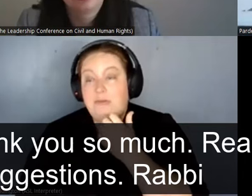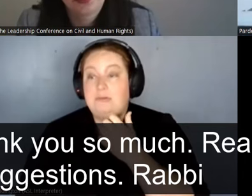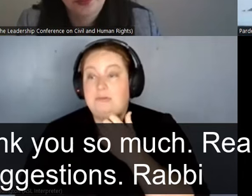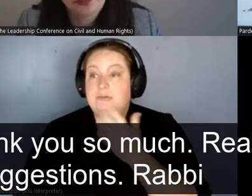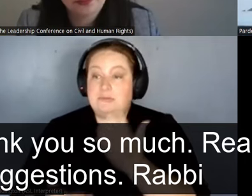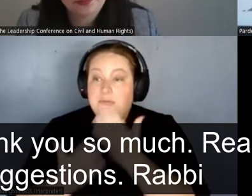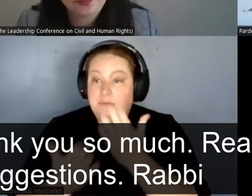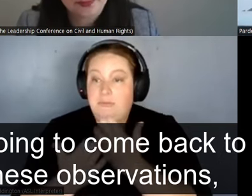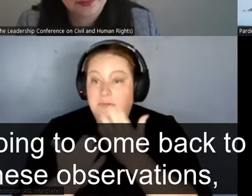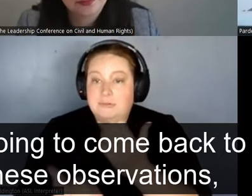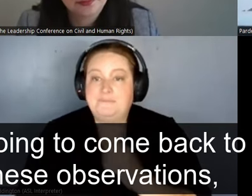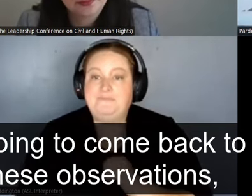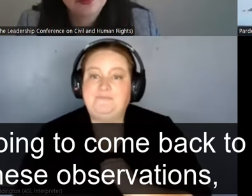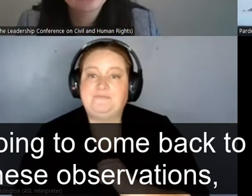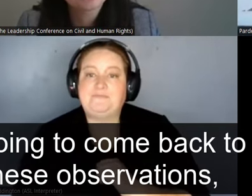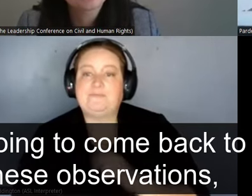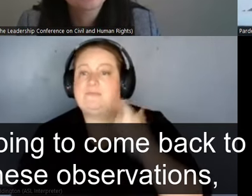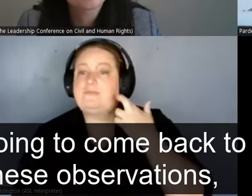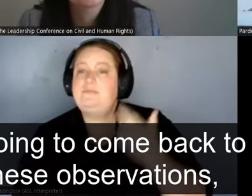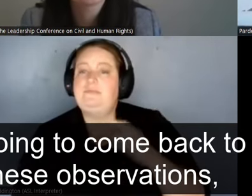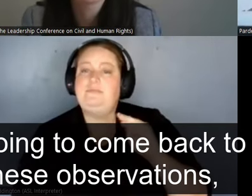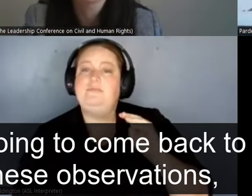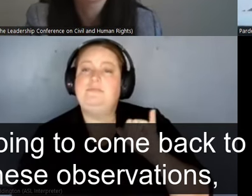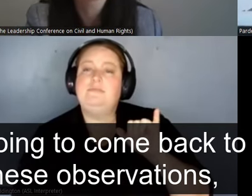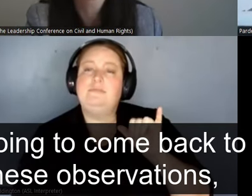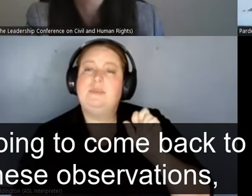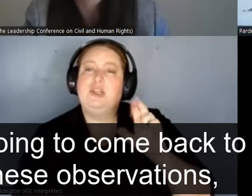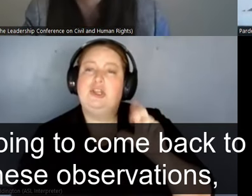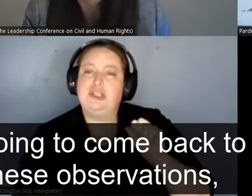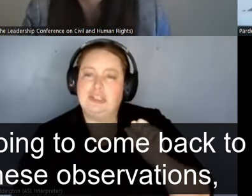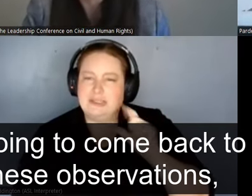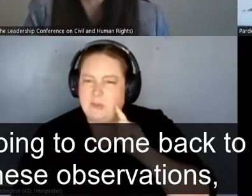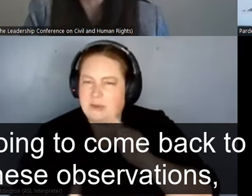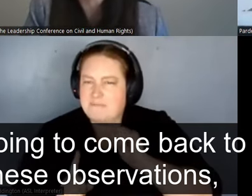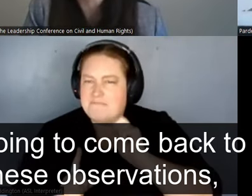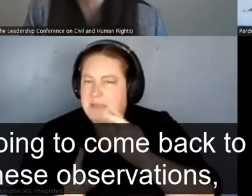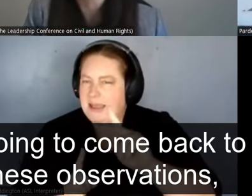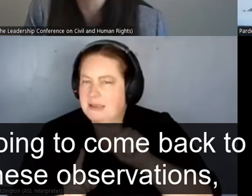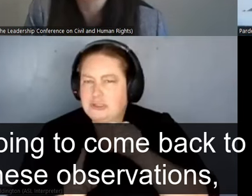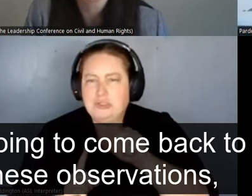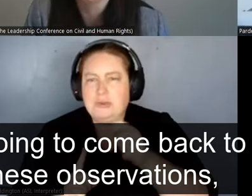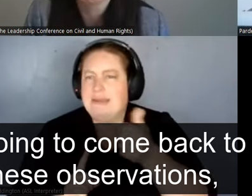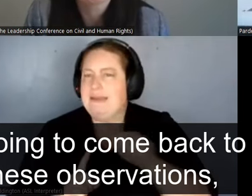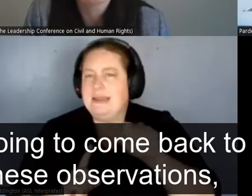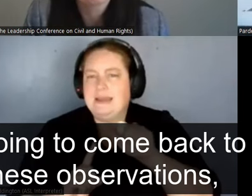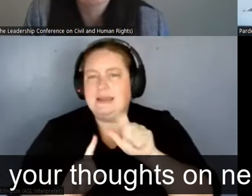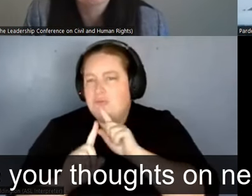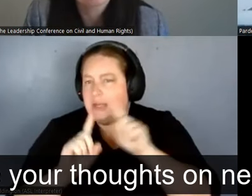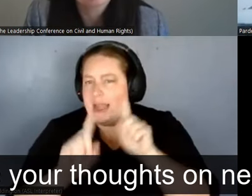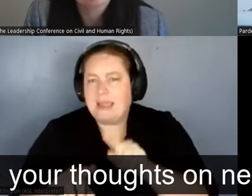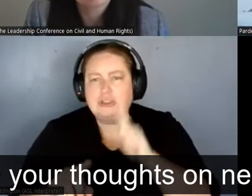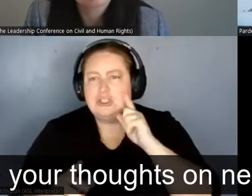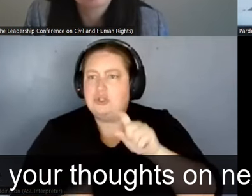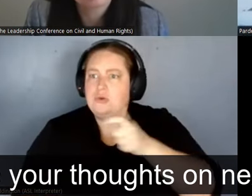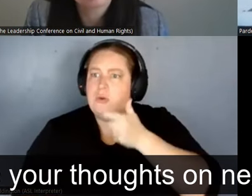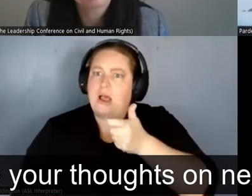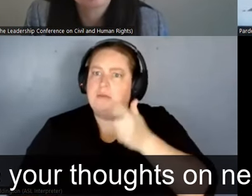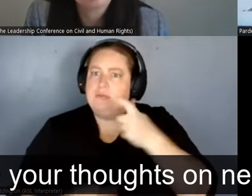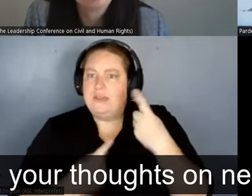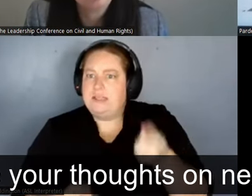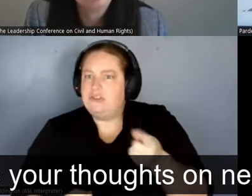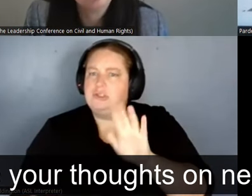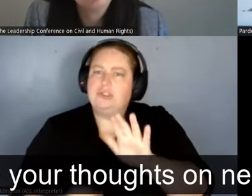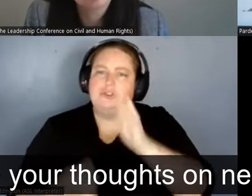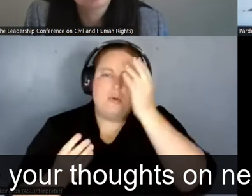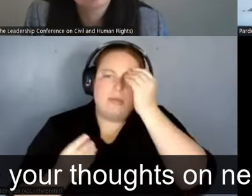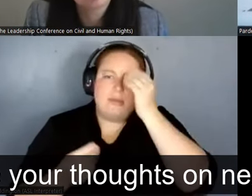suggestions. Rabbi Myers, I'm going to come back to you. Any reaction to these observations, and what are your thoughts on